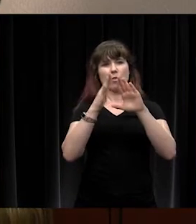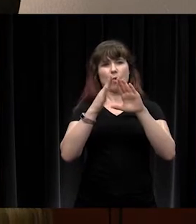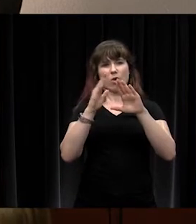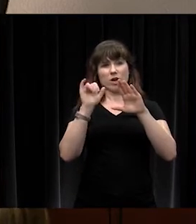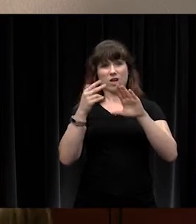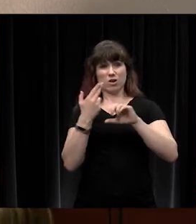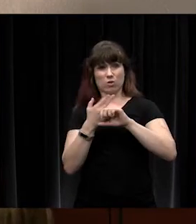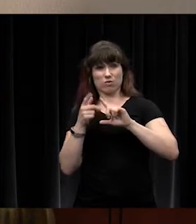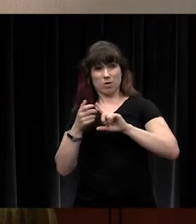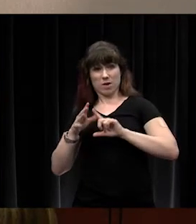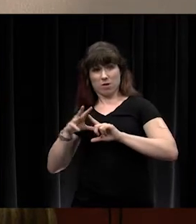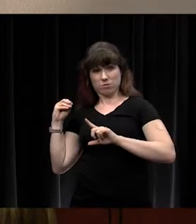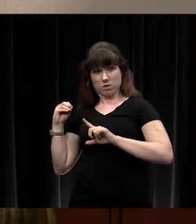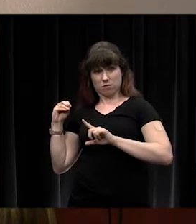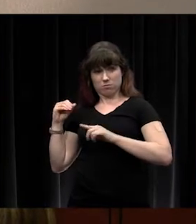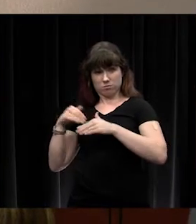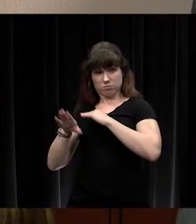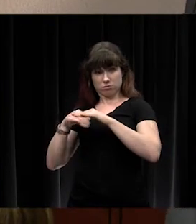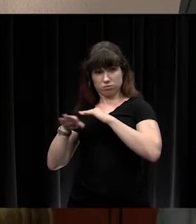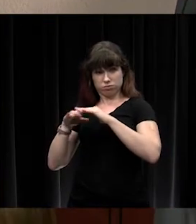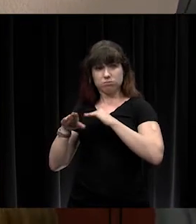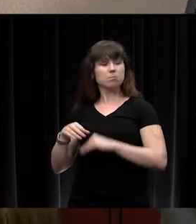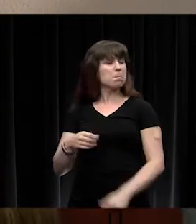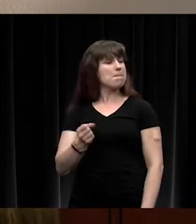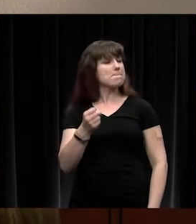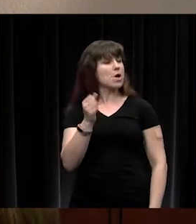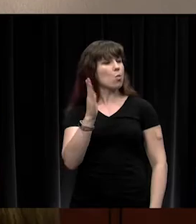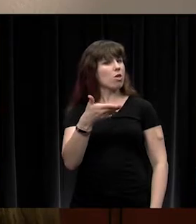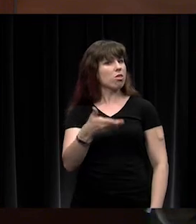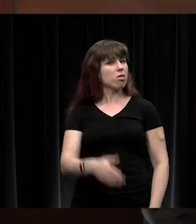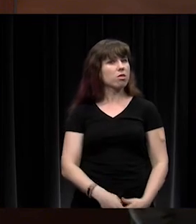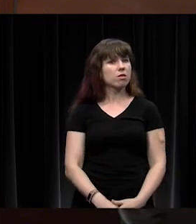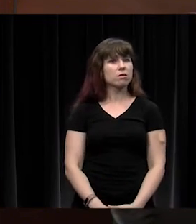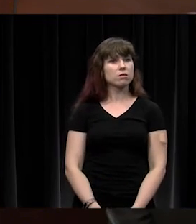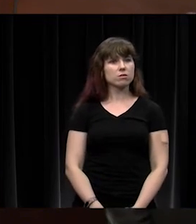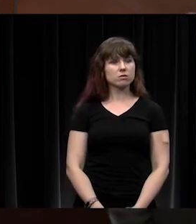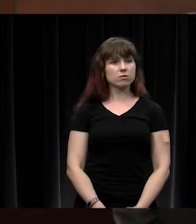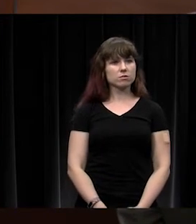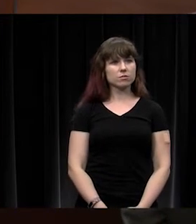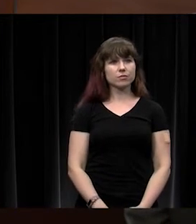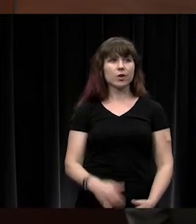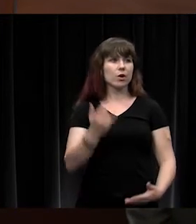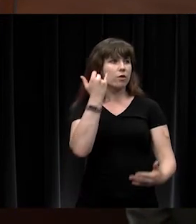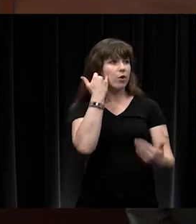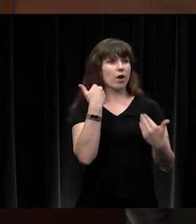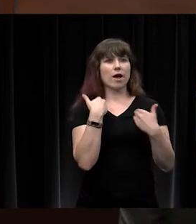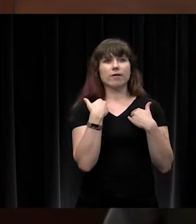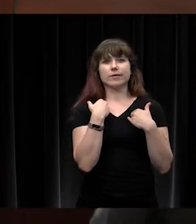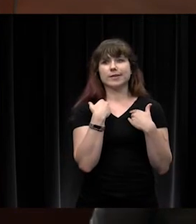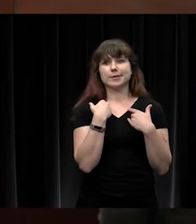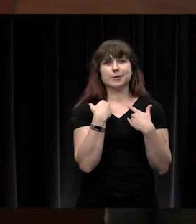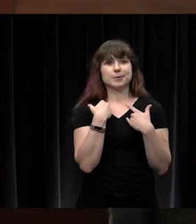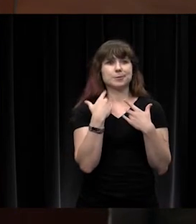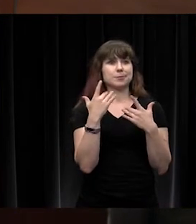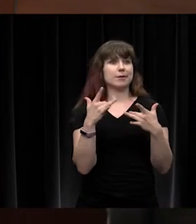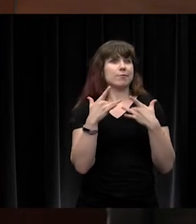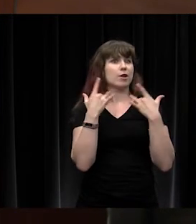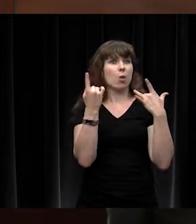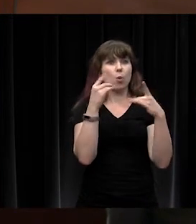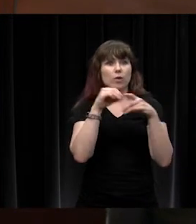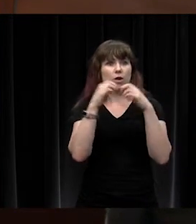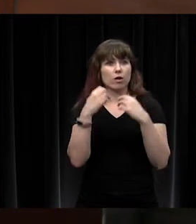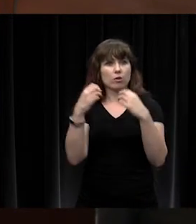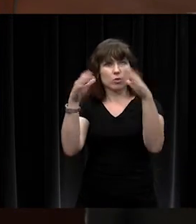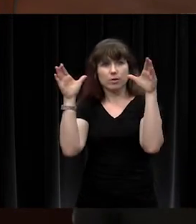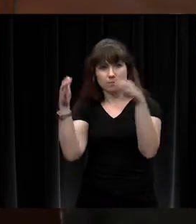door? Yes. The west door? Yes, it will. Okay. So, if you're having a function just in the auditorium, will that be the main entrance for those